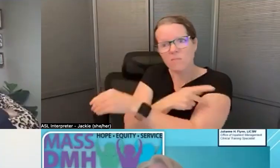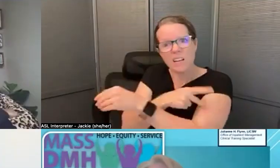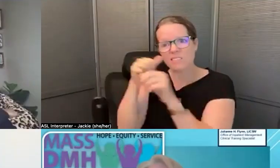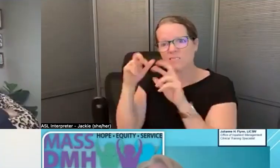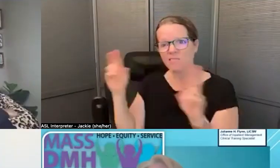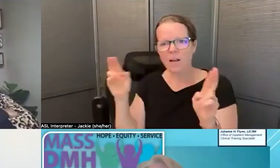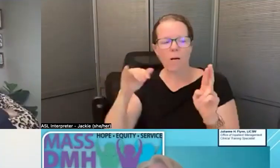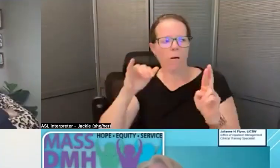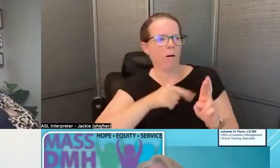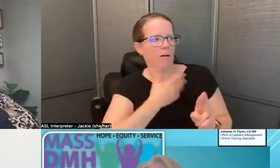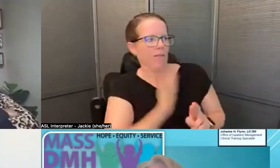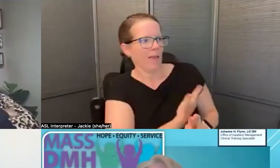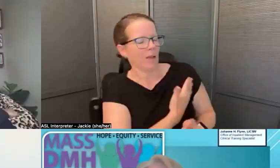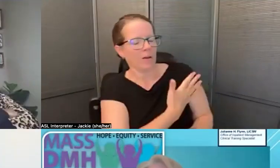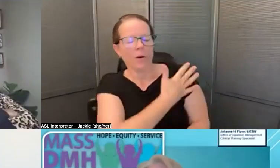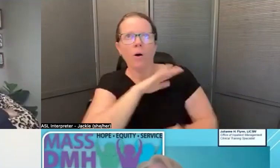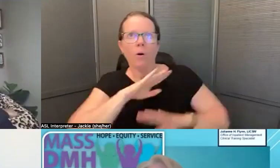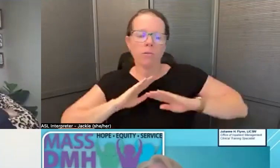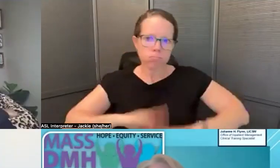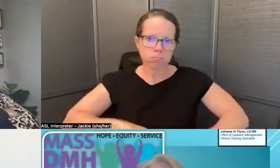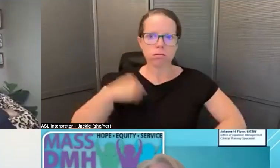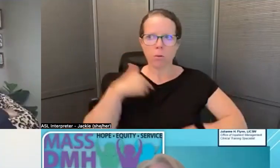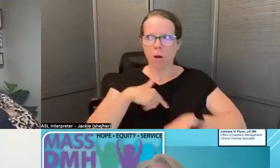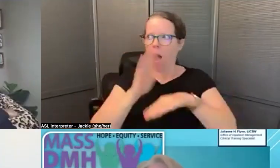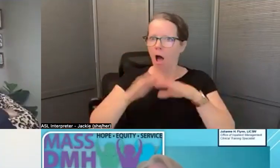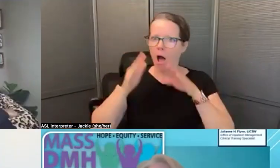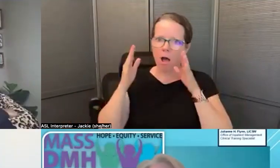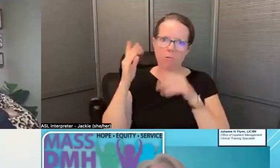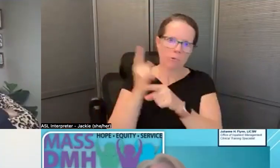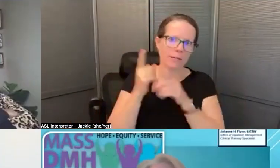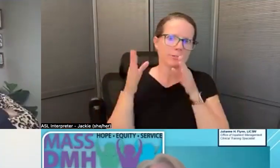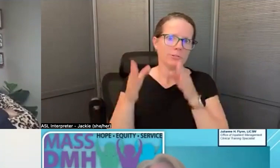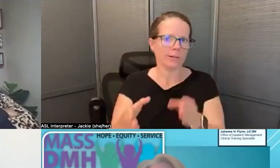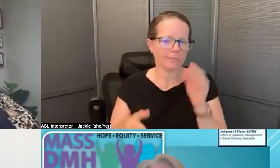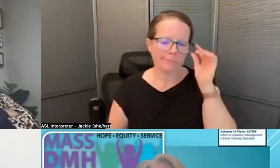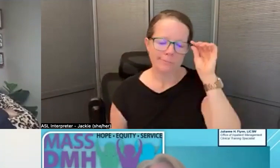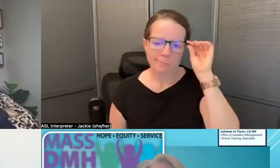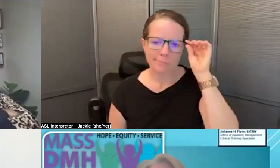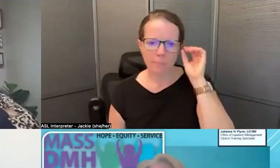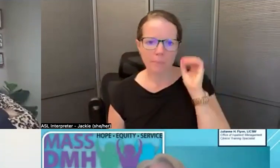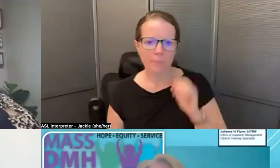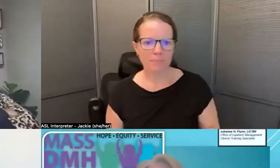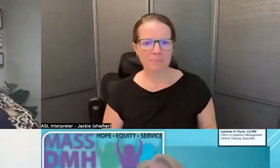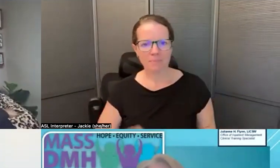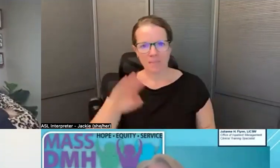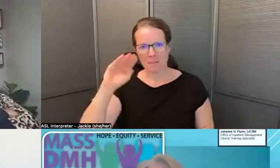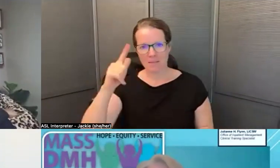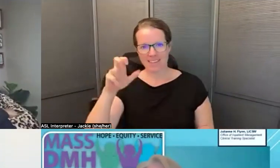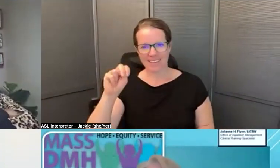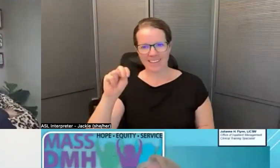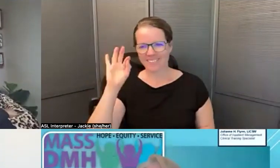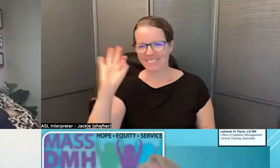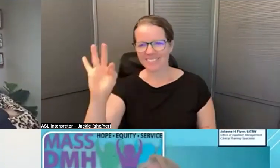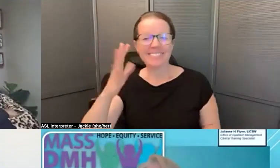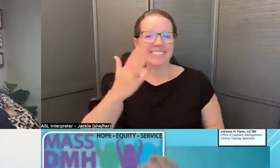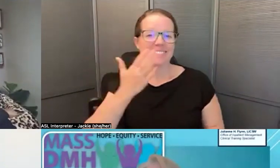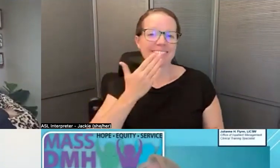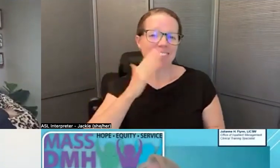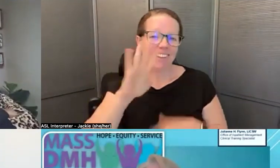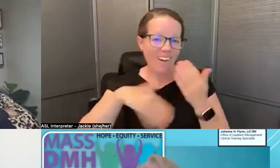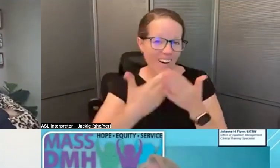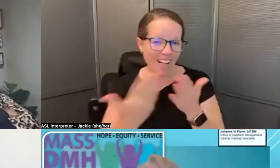were on the right path. That sounds great. I want to thank you all again for